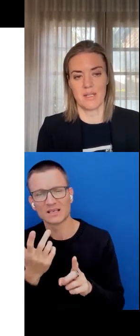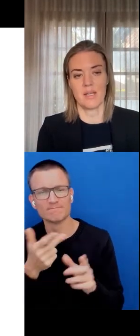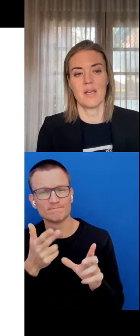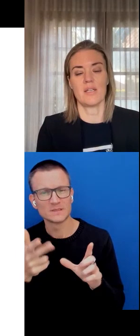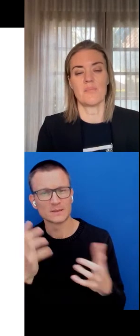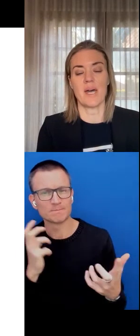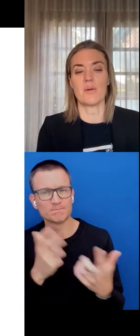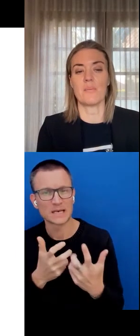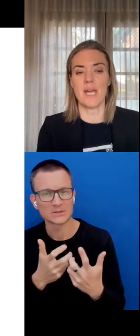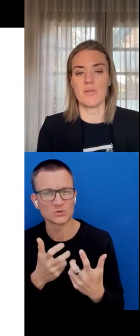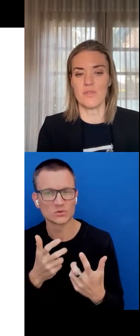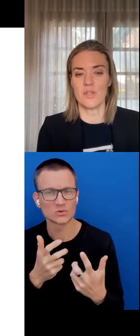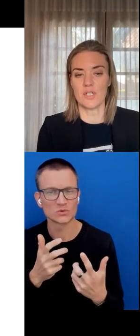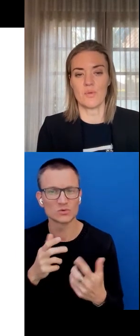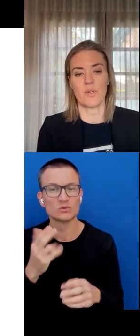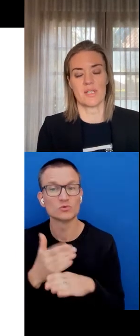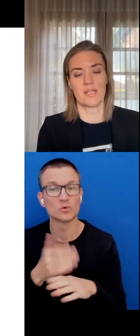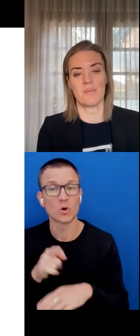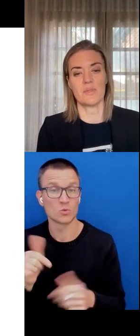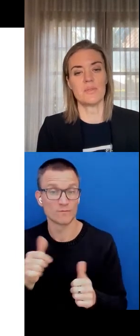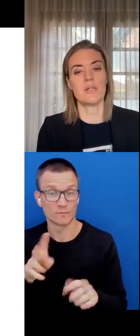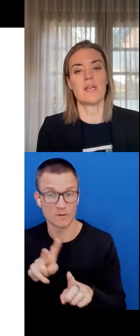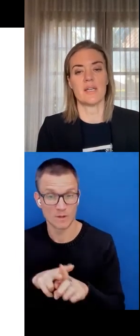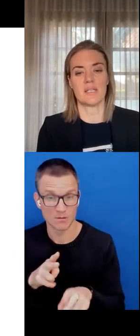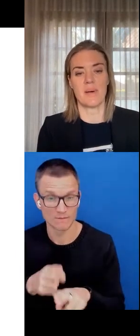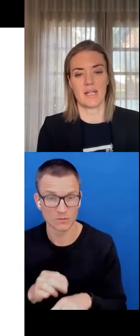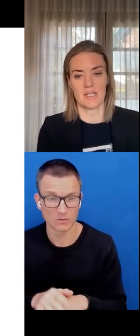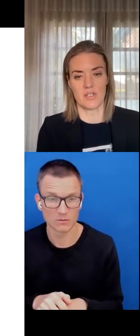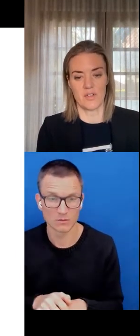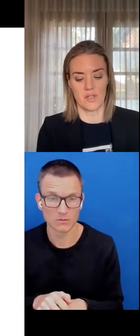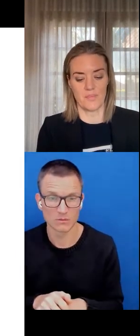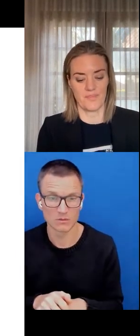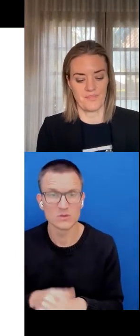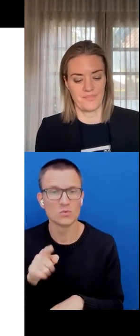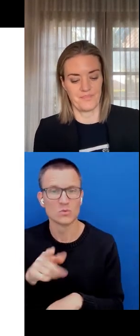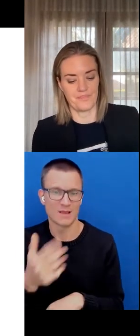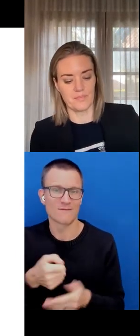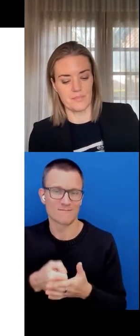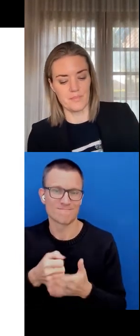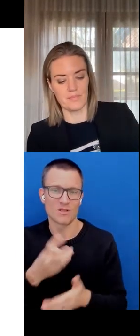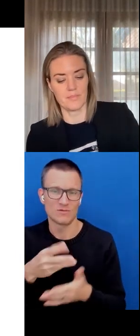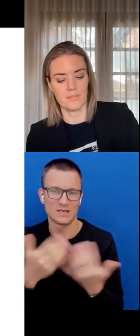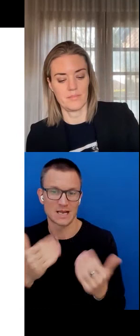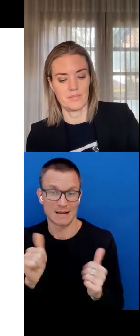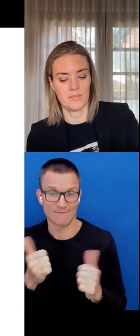assessment. The panel may refer to your work sample in the panel interview.